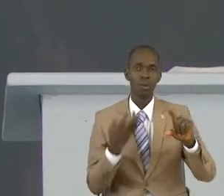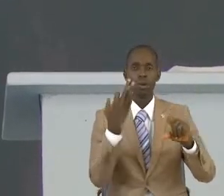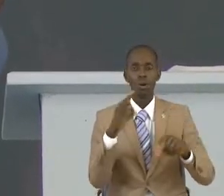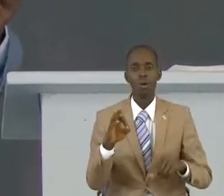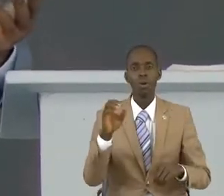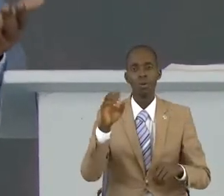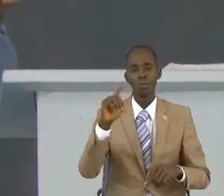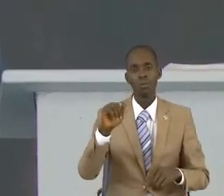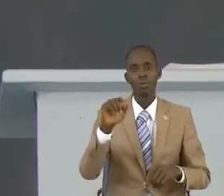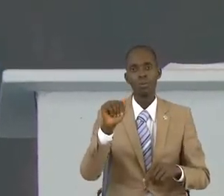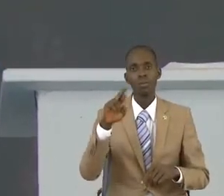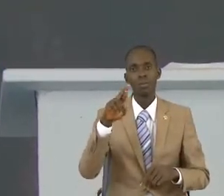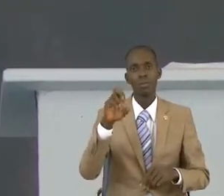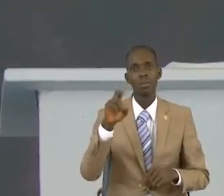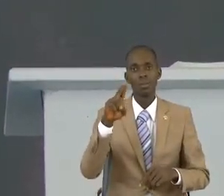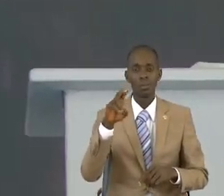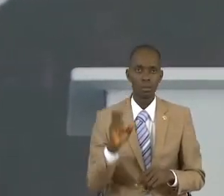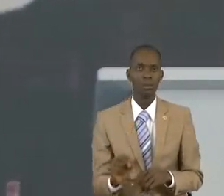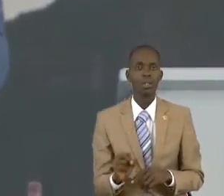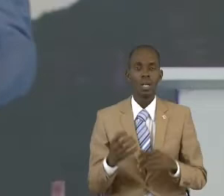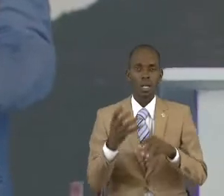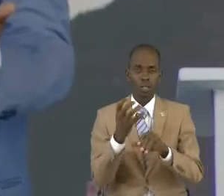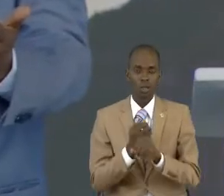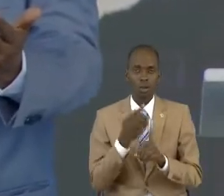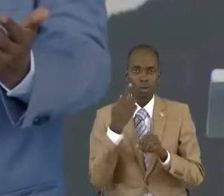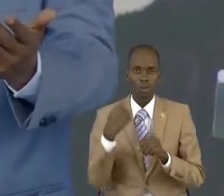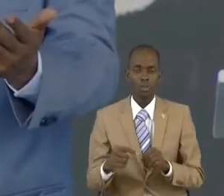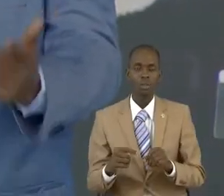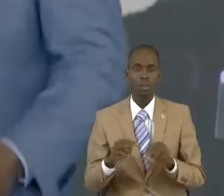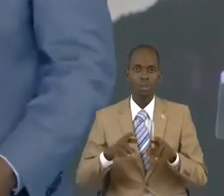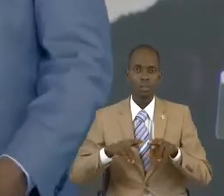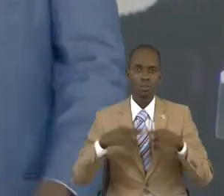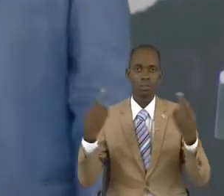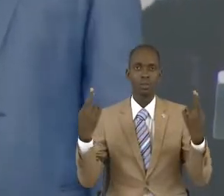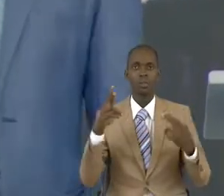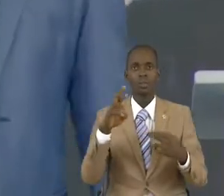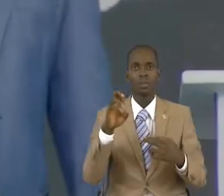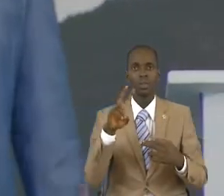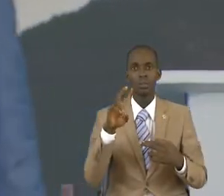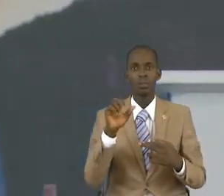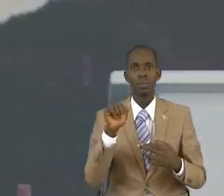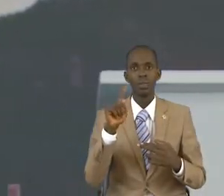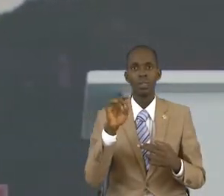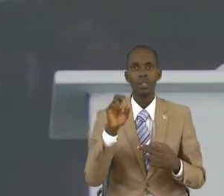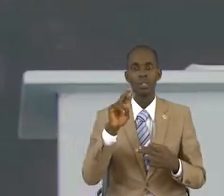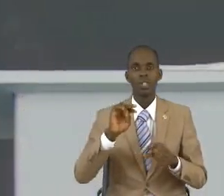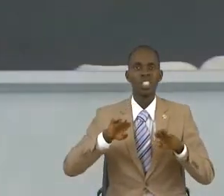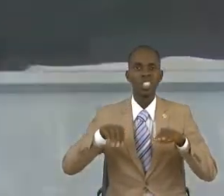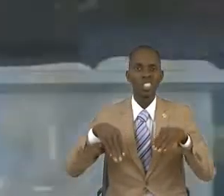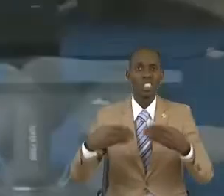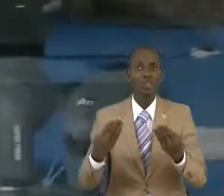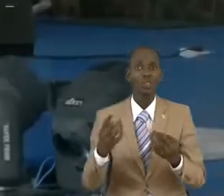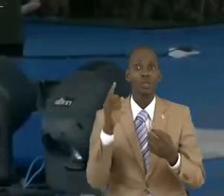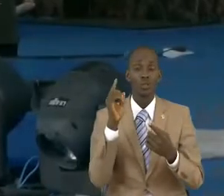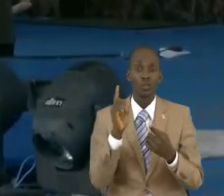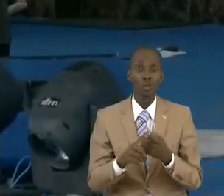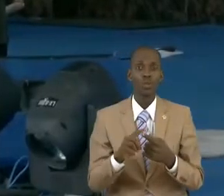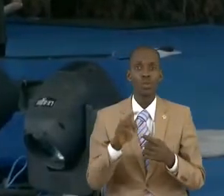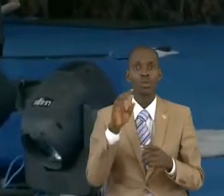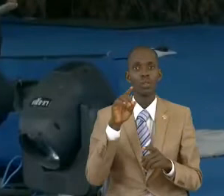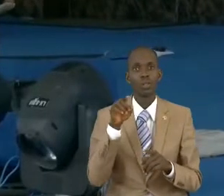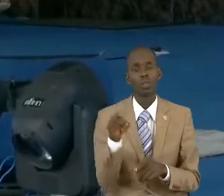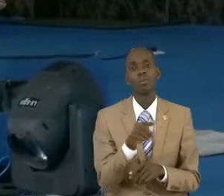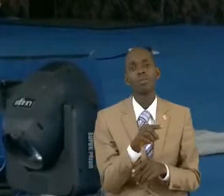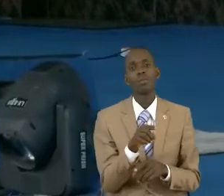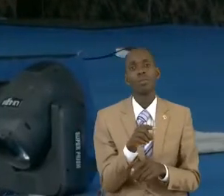People after that for century, they had the revelation given to them